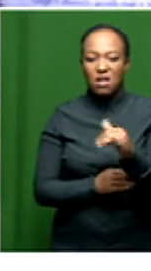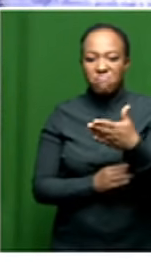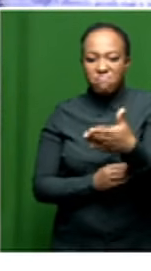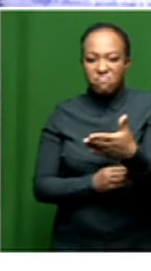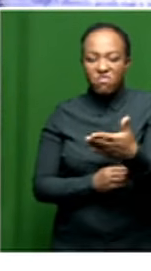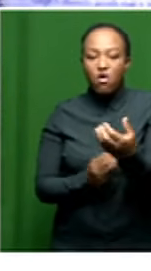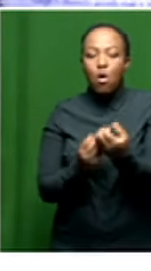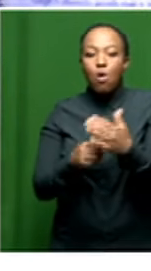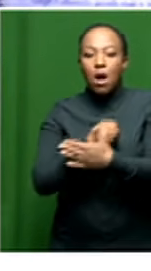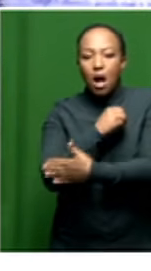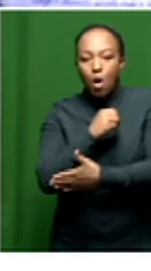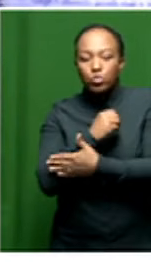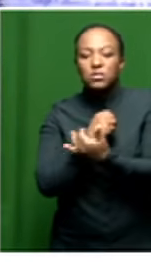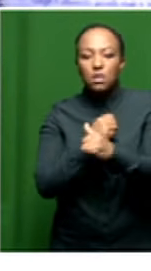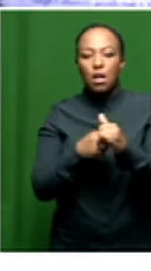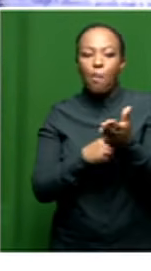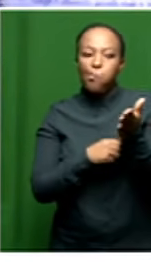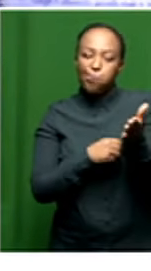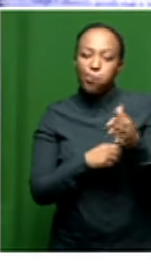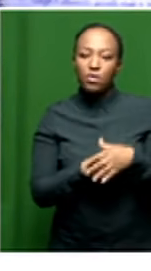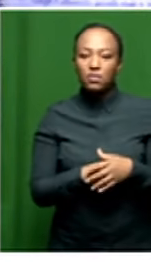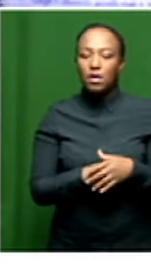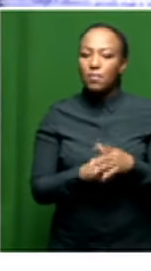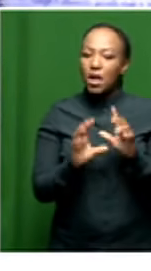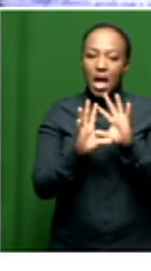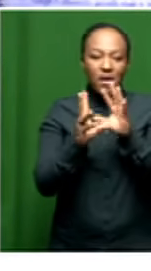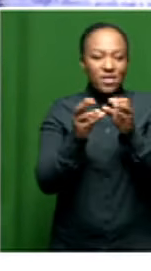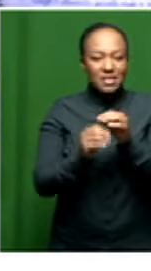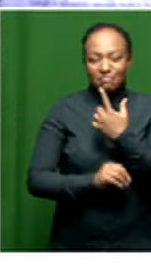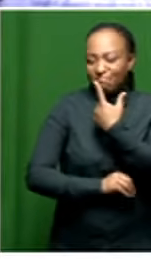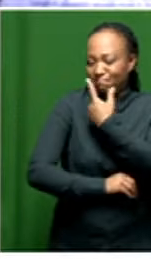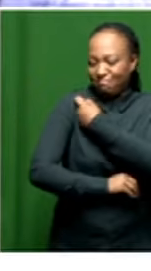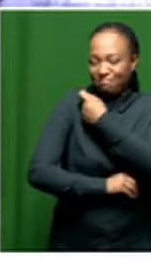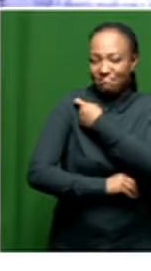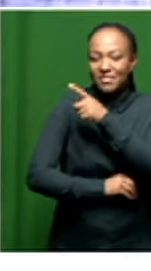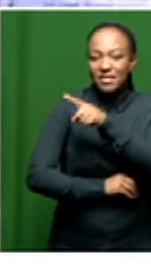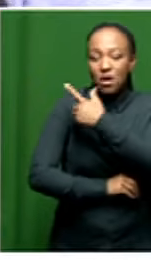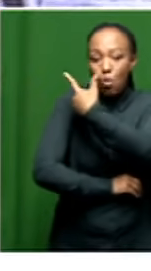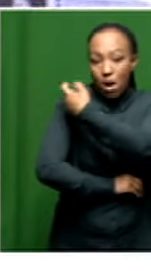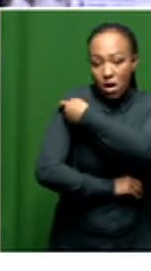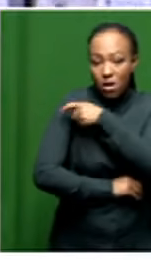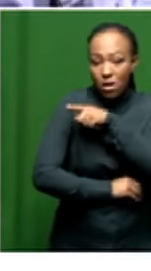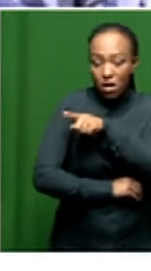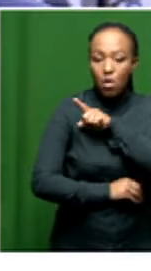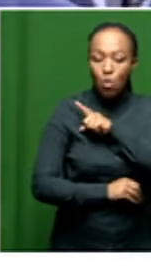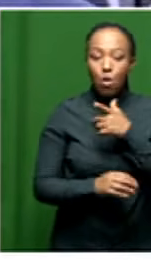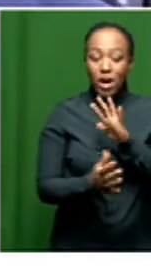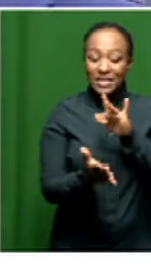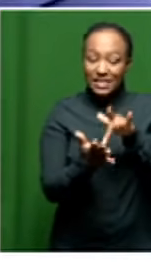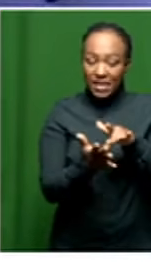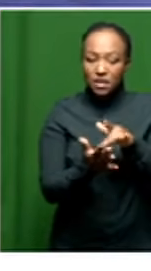most countries in the world. So it's all about getting vaccinated. And as I was saying, this is a vaccination center. So as soon as we